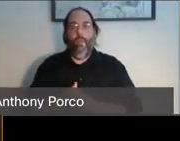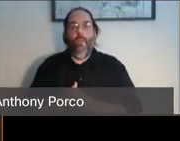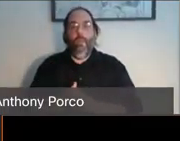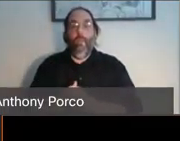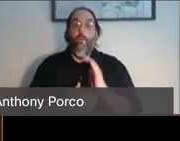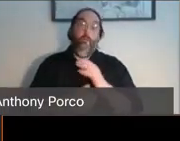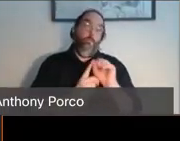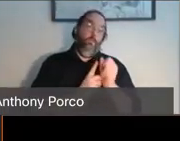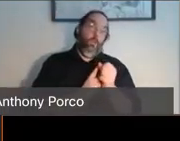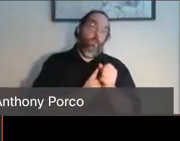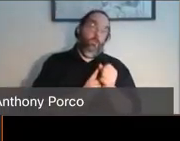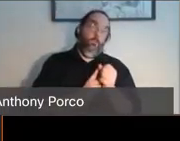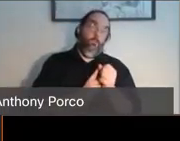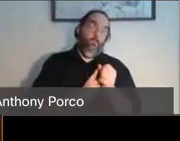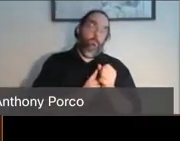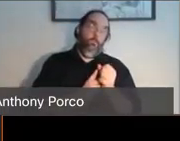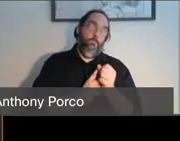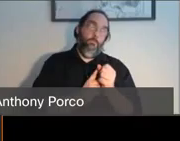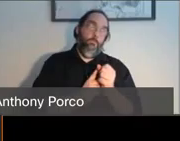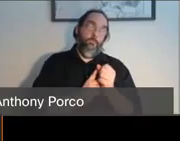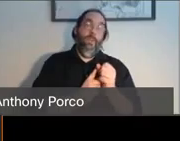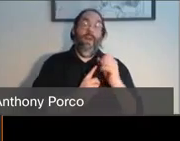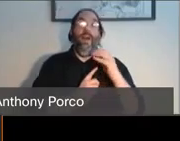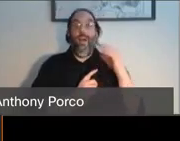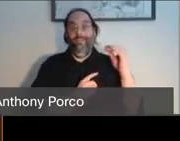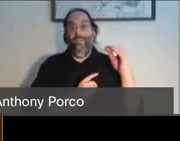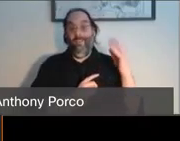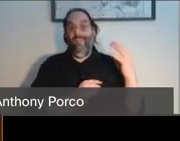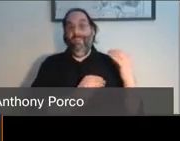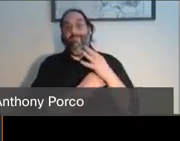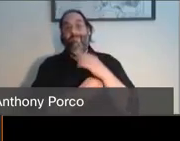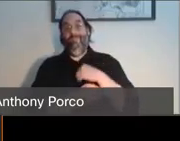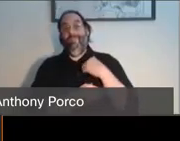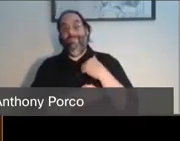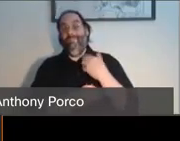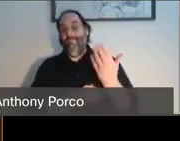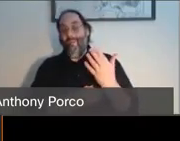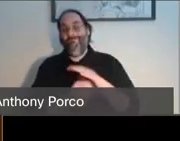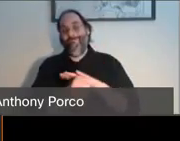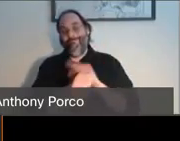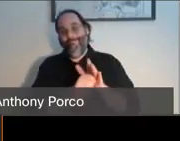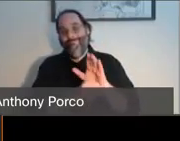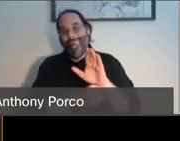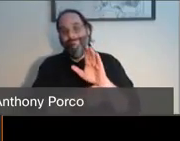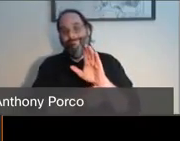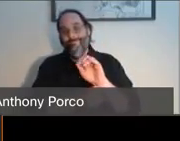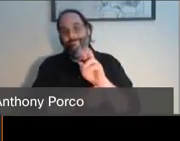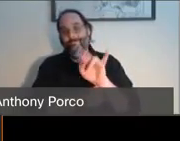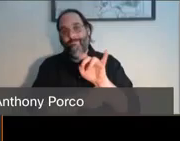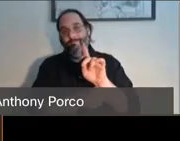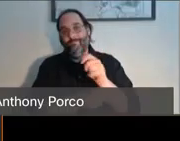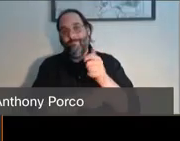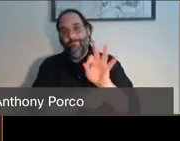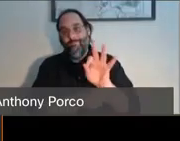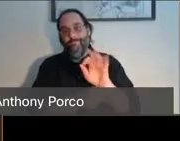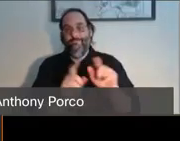our case, that outside force is COVID-19. However, as employees,